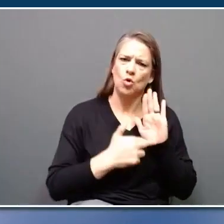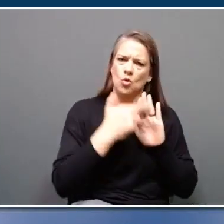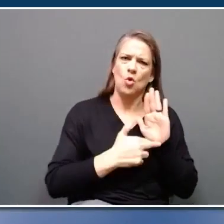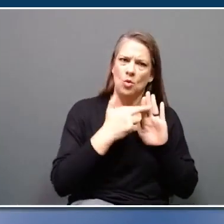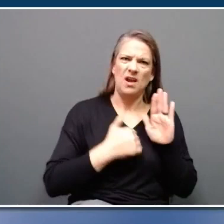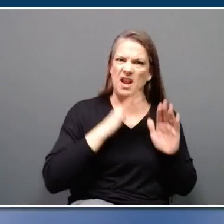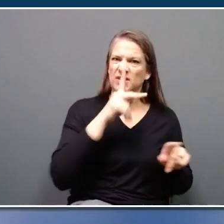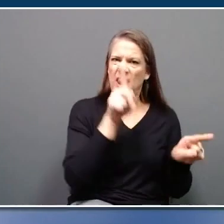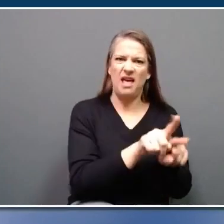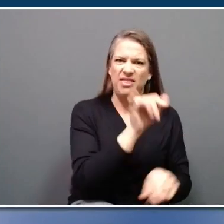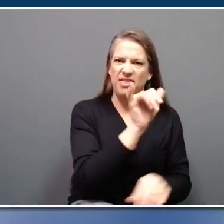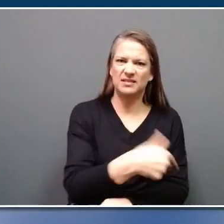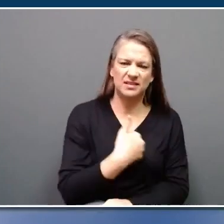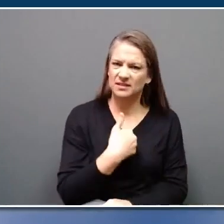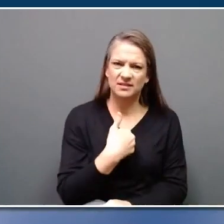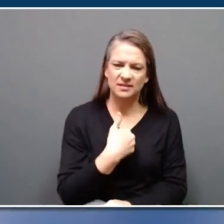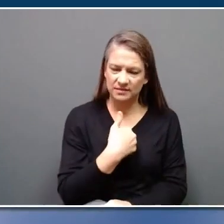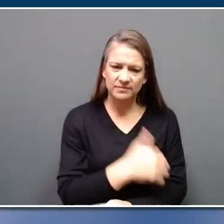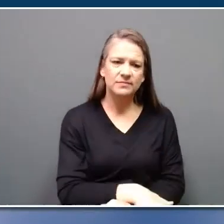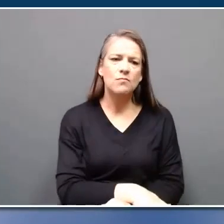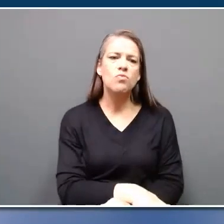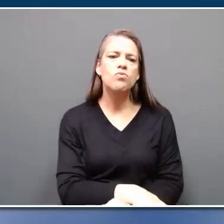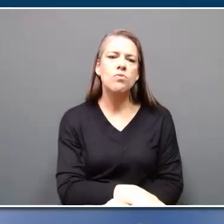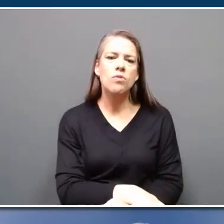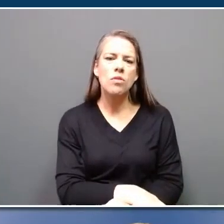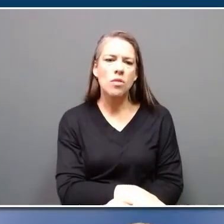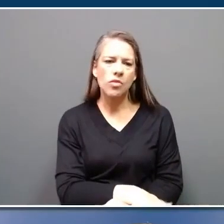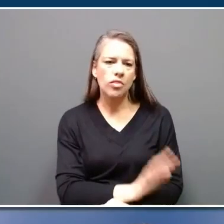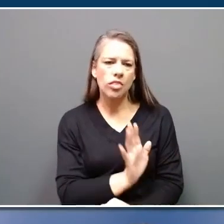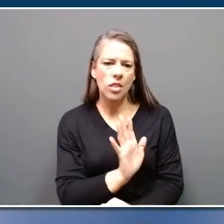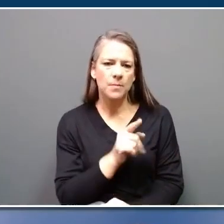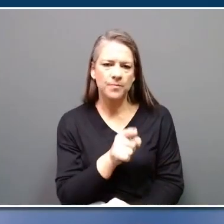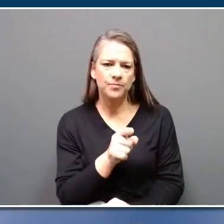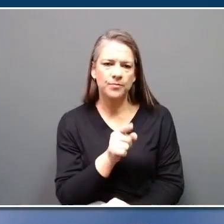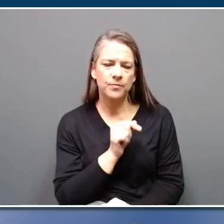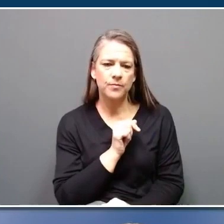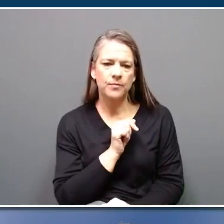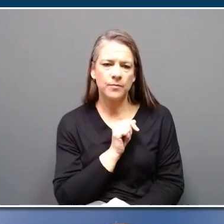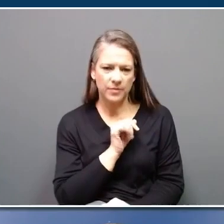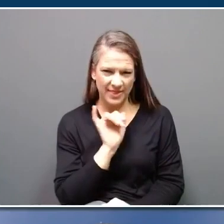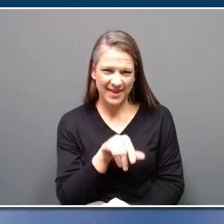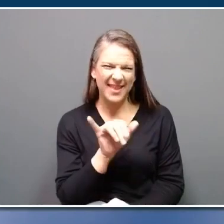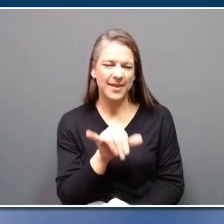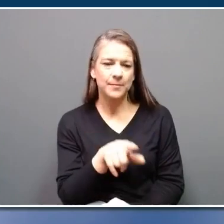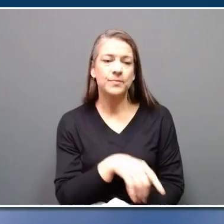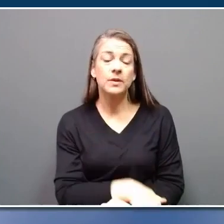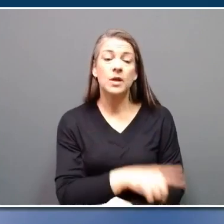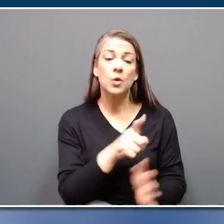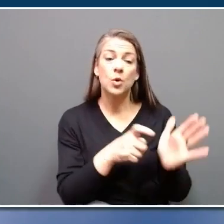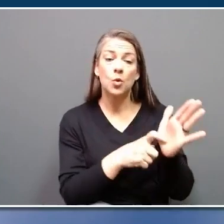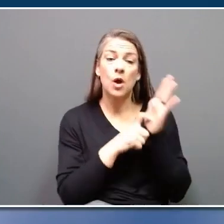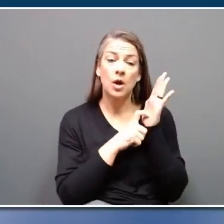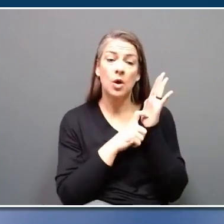one. Specifically, no, that's not it. It paralyzes government. There you go. It requires